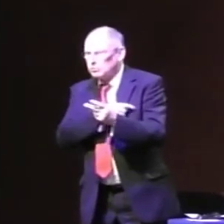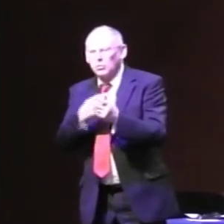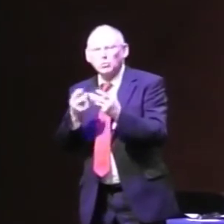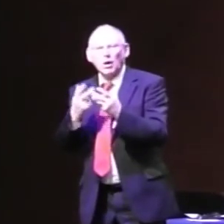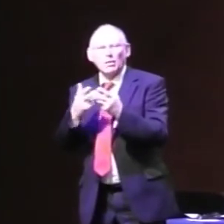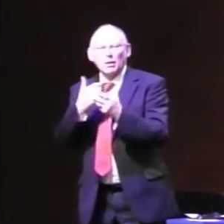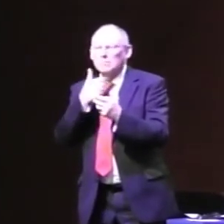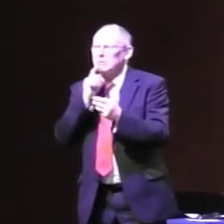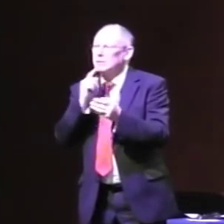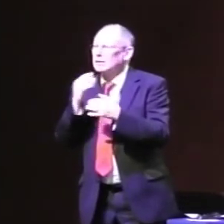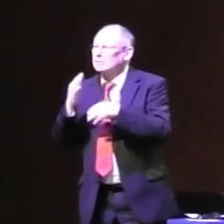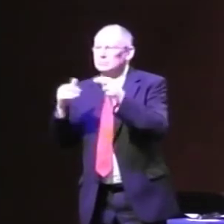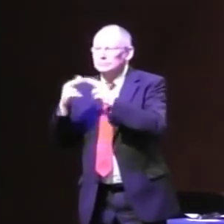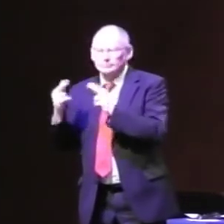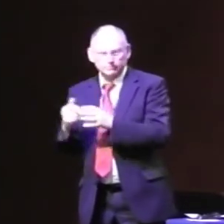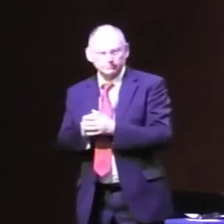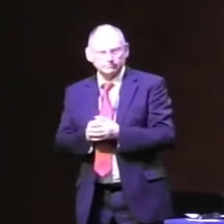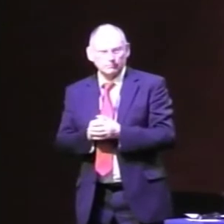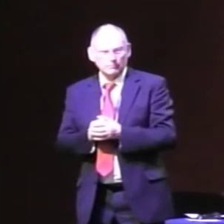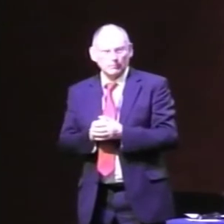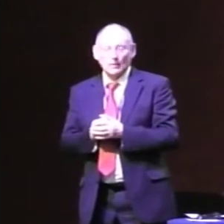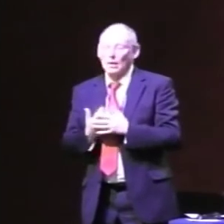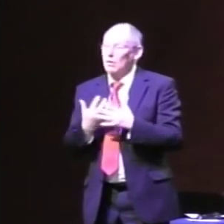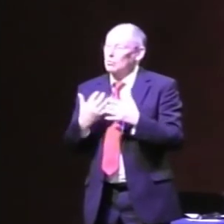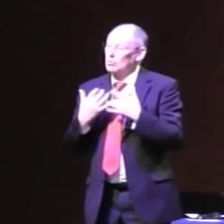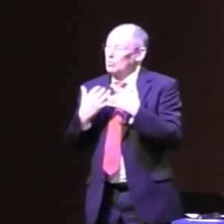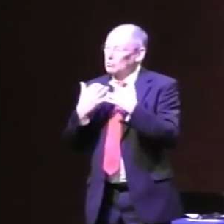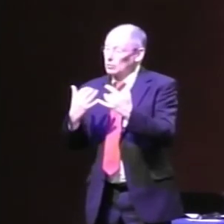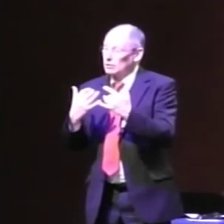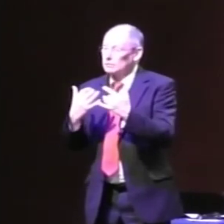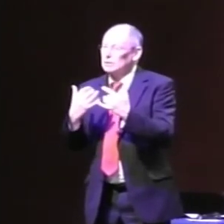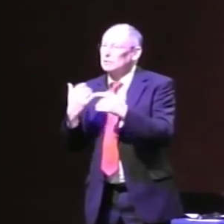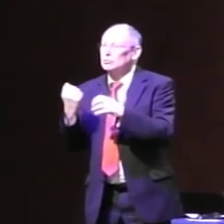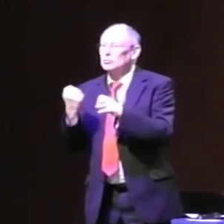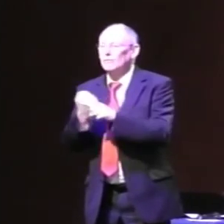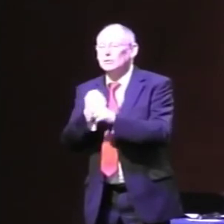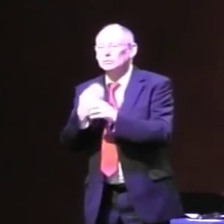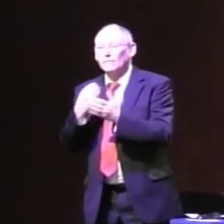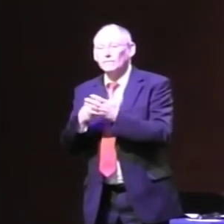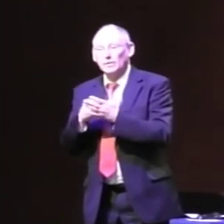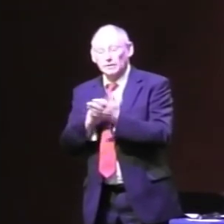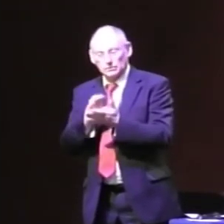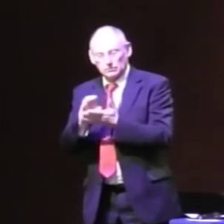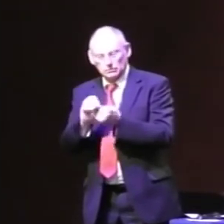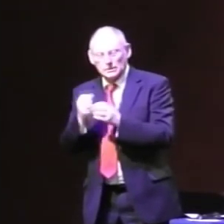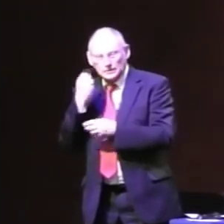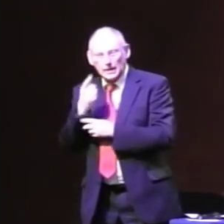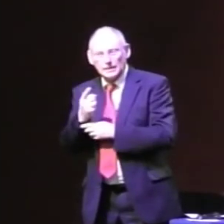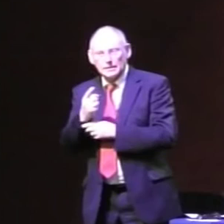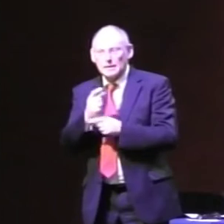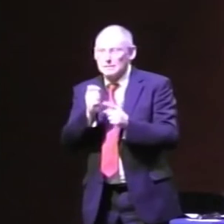public infrastructure. Congress, conventional funding makes sense.